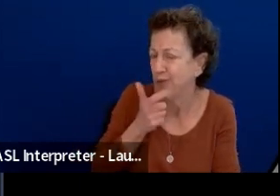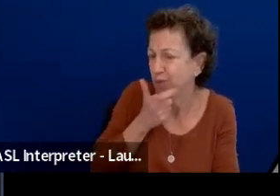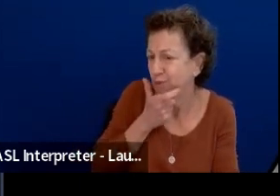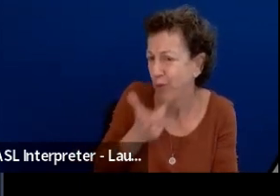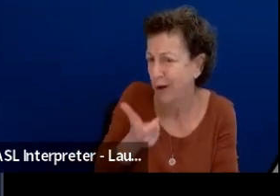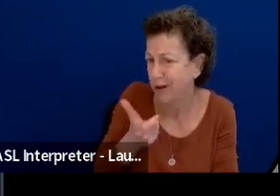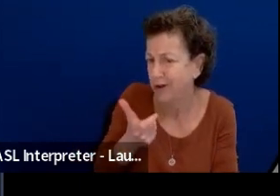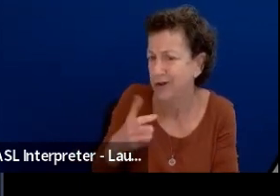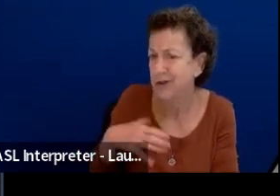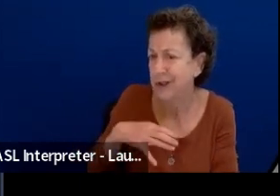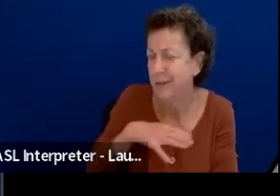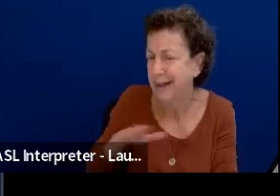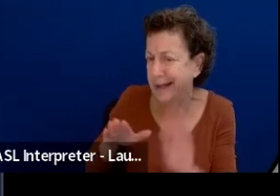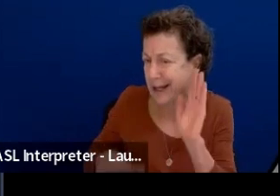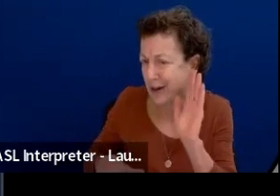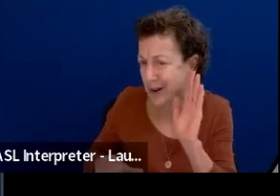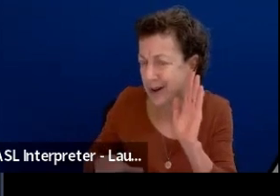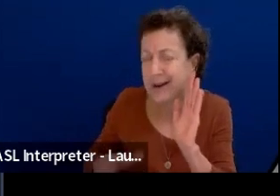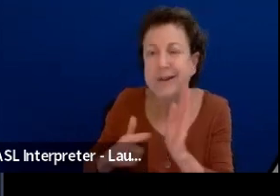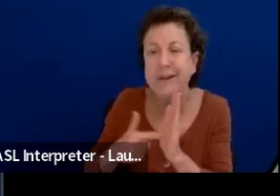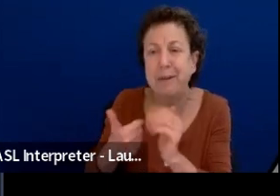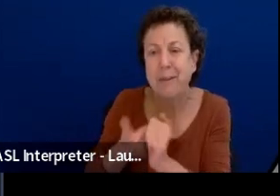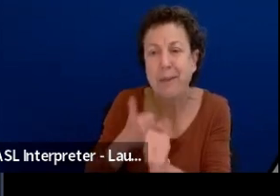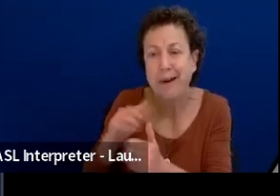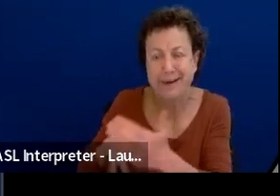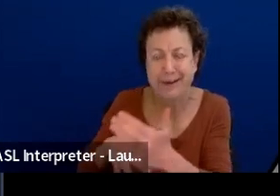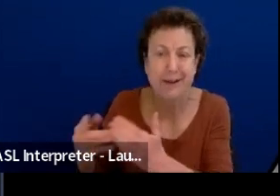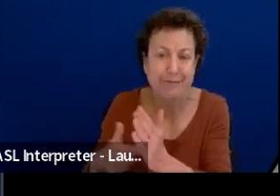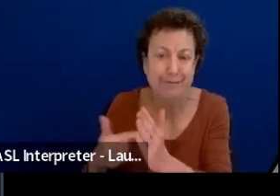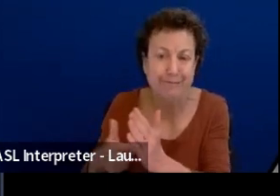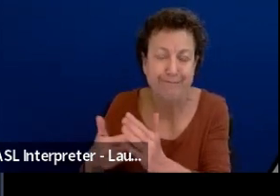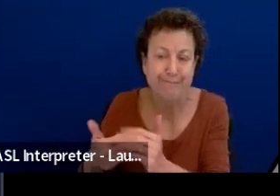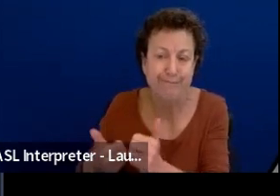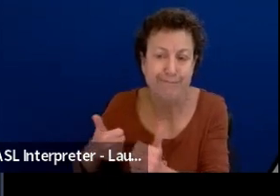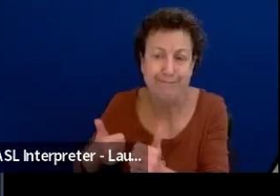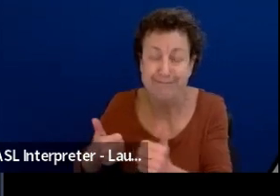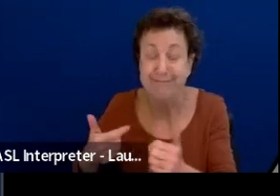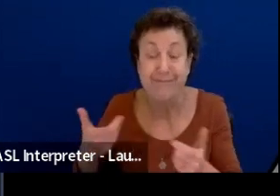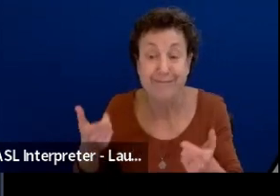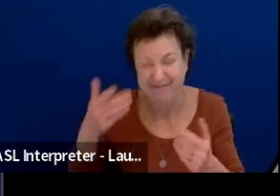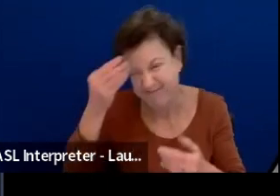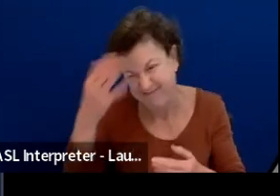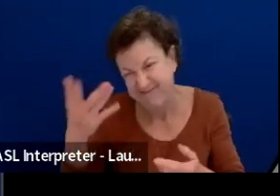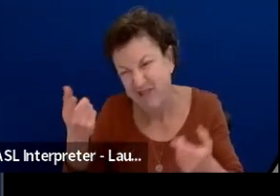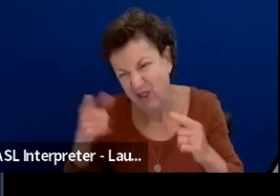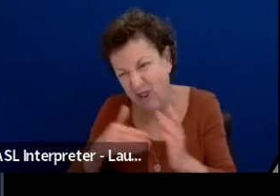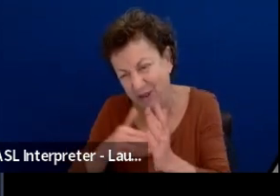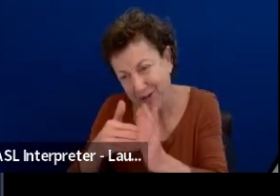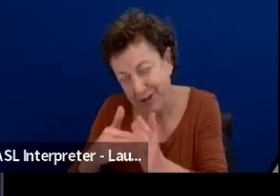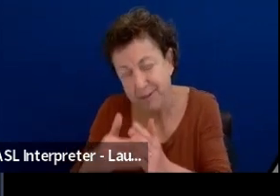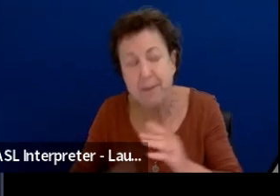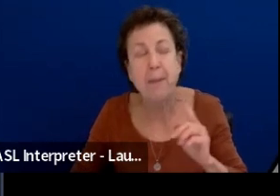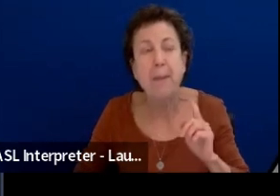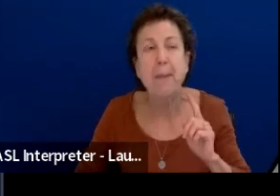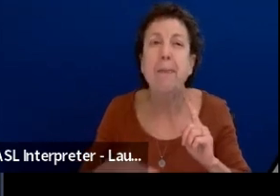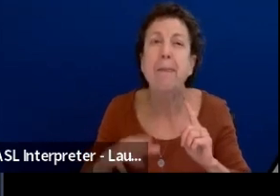and they're behind schedule, for instance, which happens a lot. So like